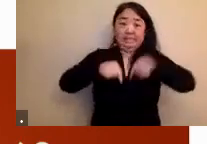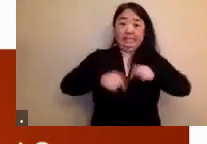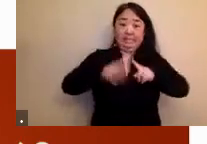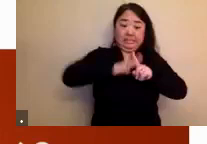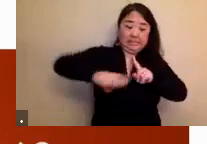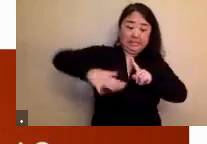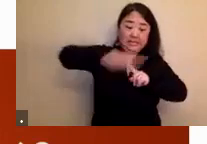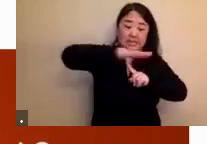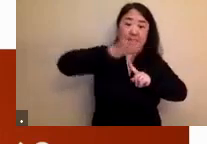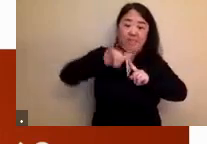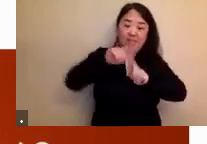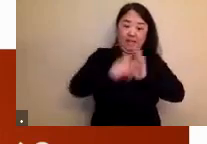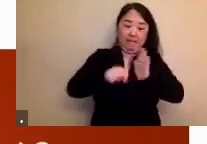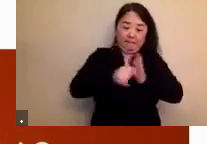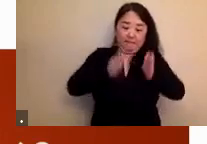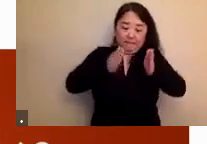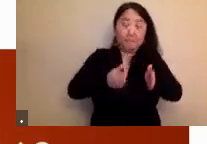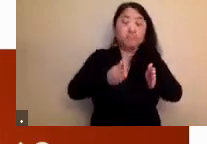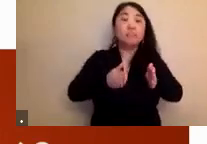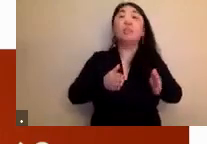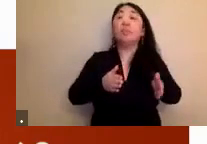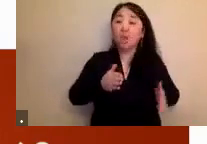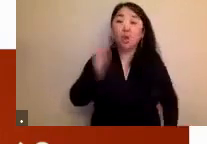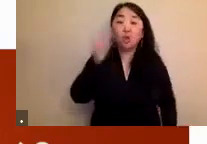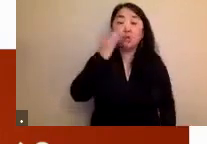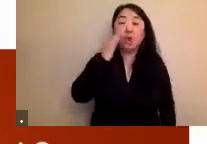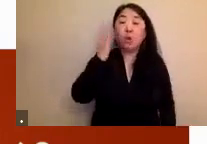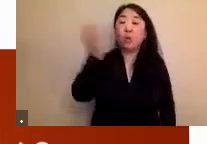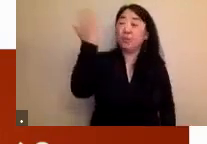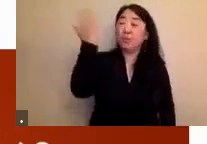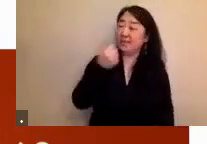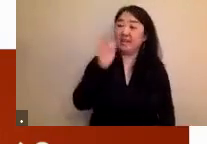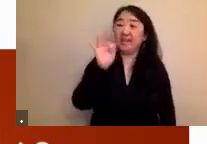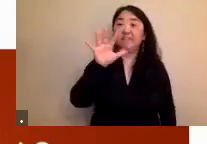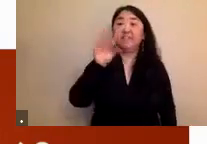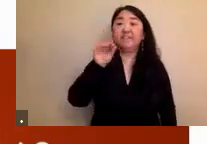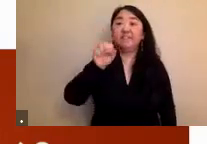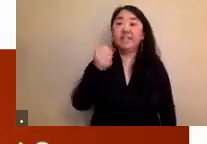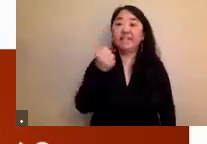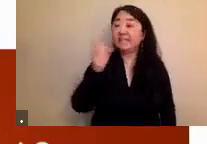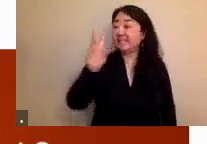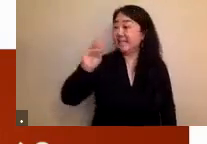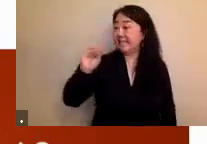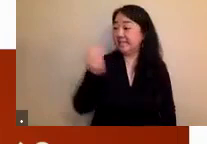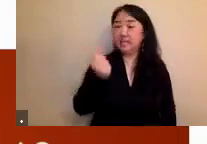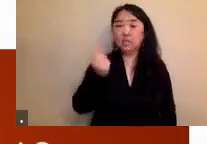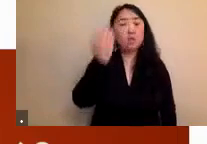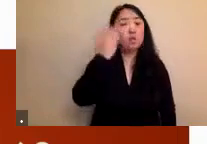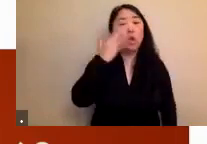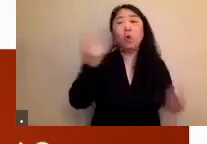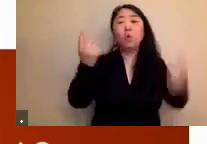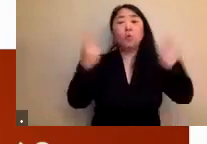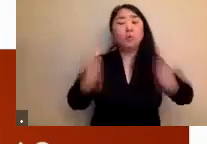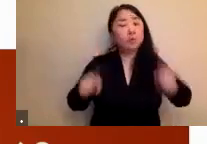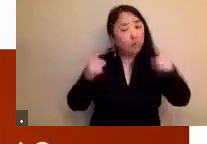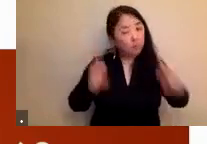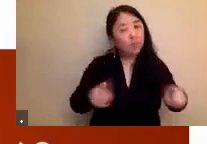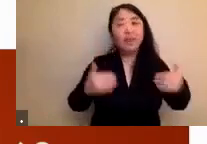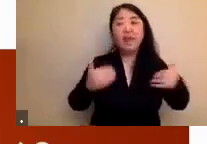to know that in the 1950s and 60s, we know that was going on. There was a system, there was